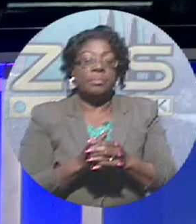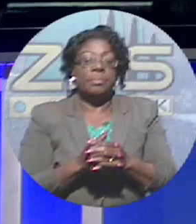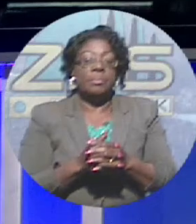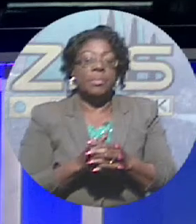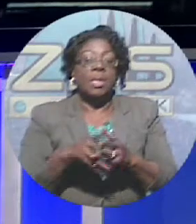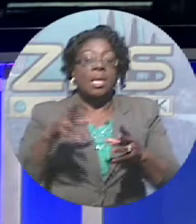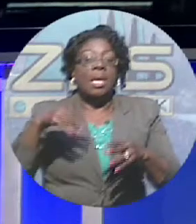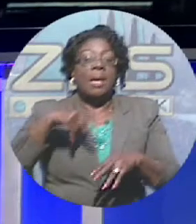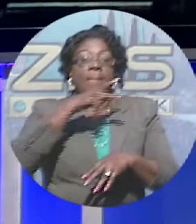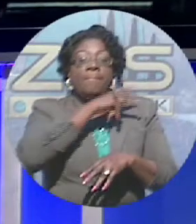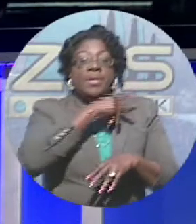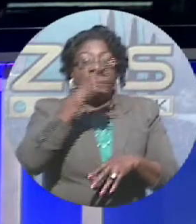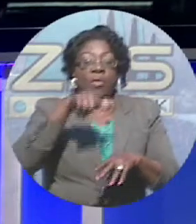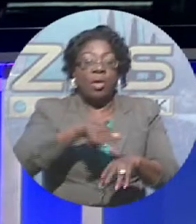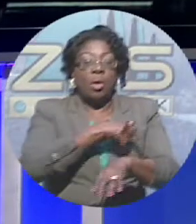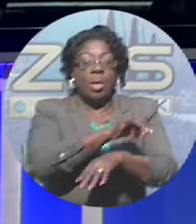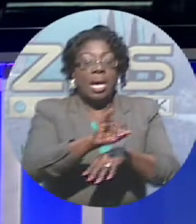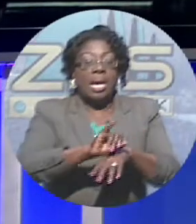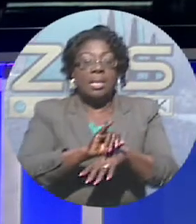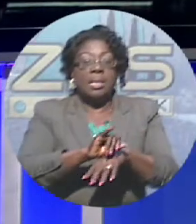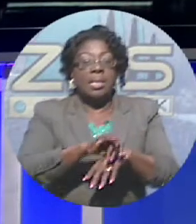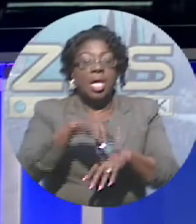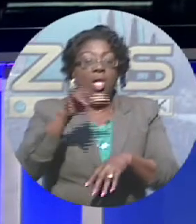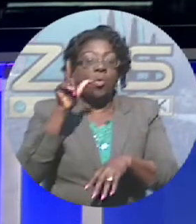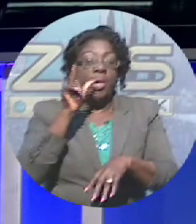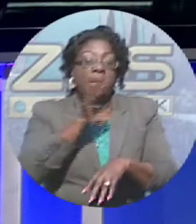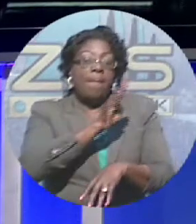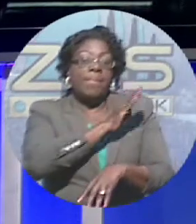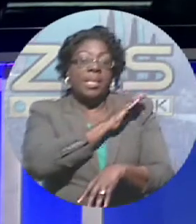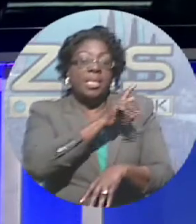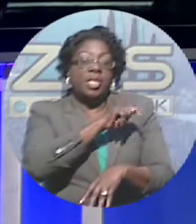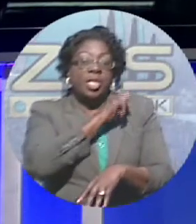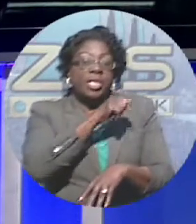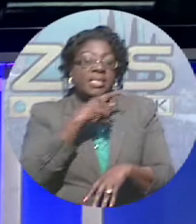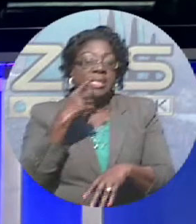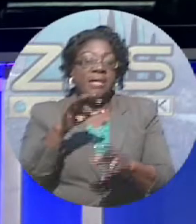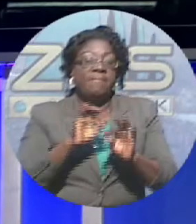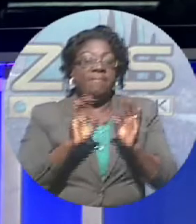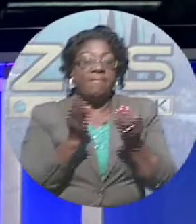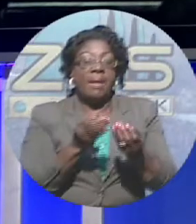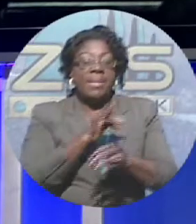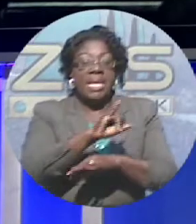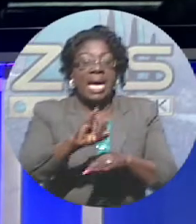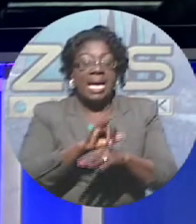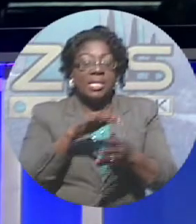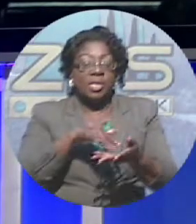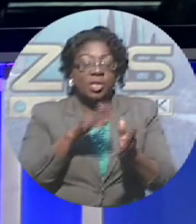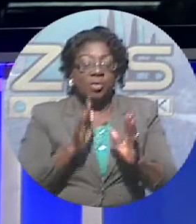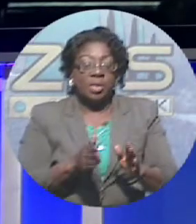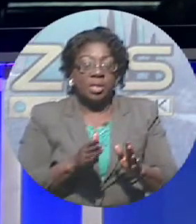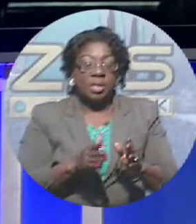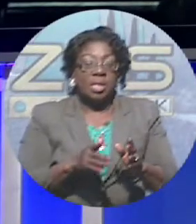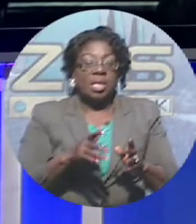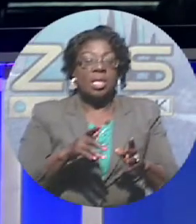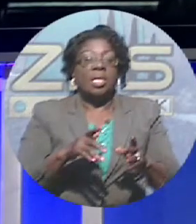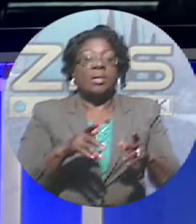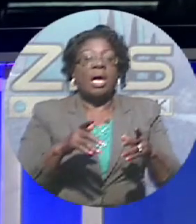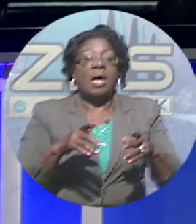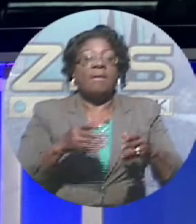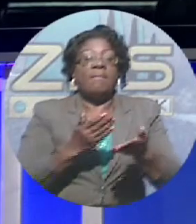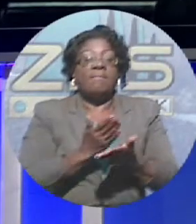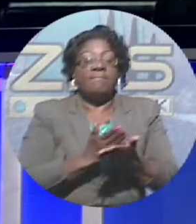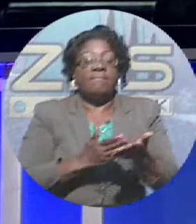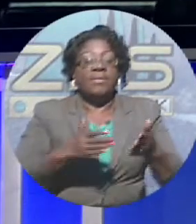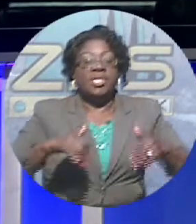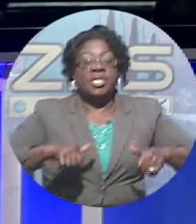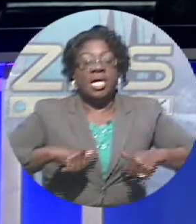Meanwhile, the Member of Parliament for Long Island, Loretta Butler Turner, says Family Island students continue to face challenges as they attempt to register to vote.